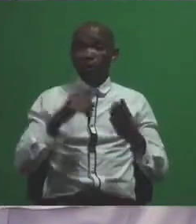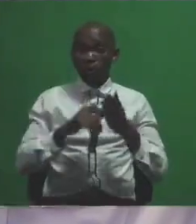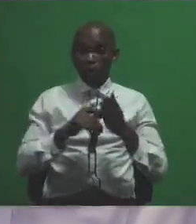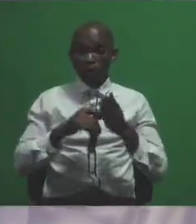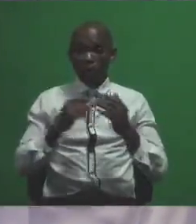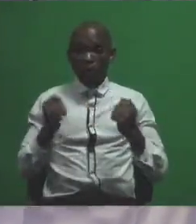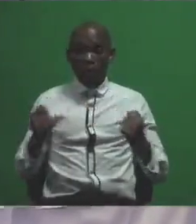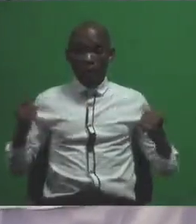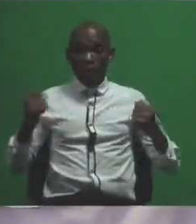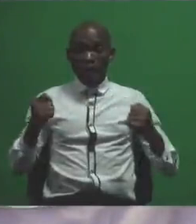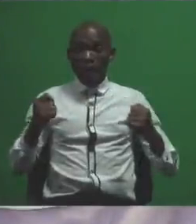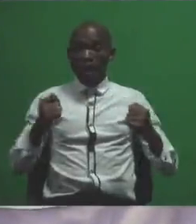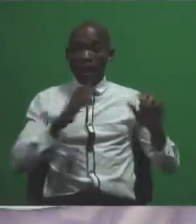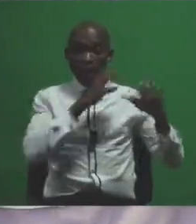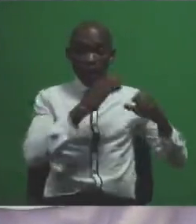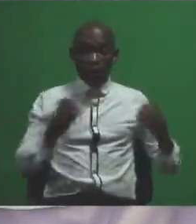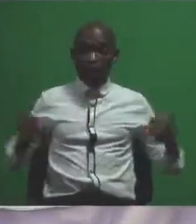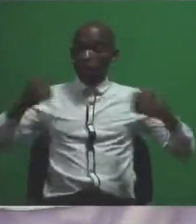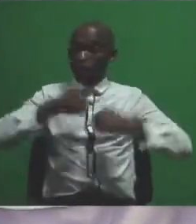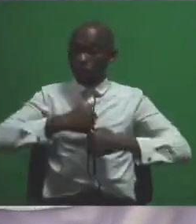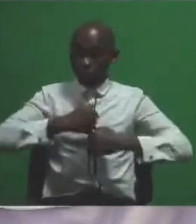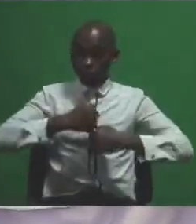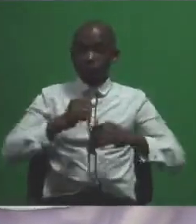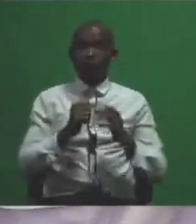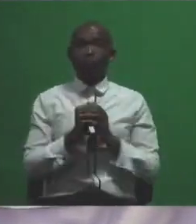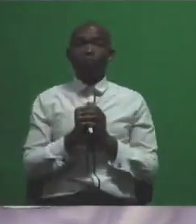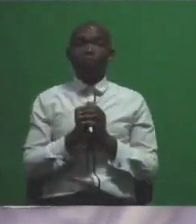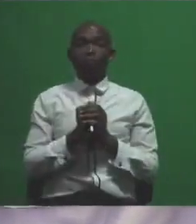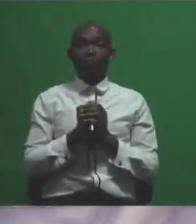We have also goggle.